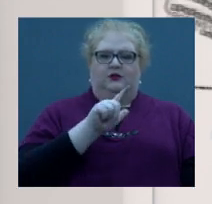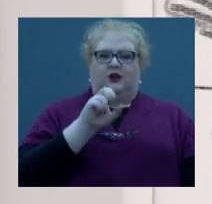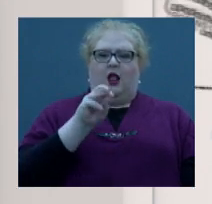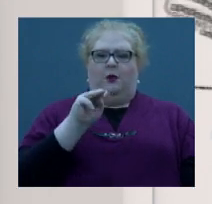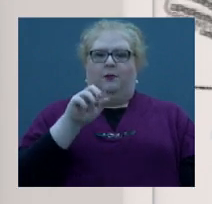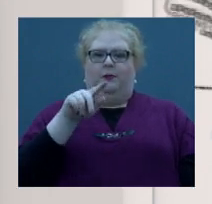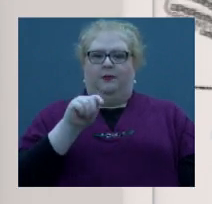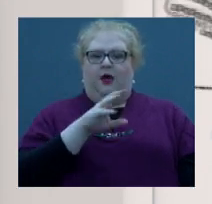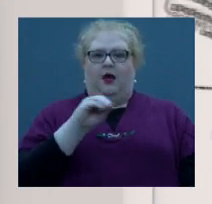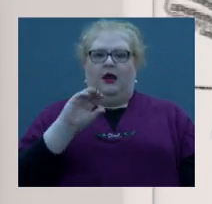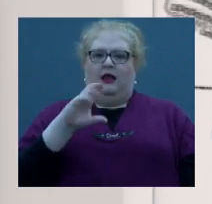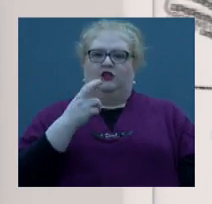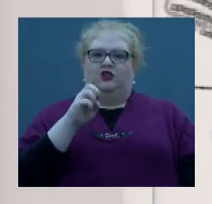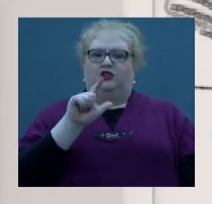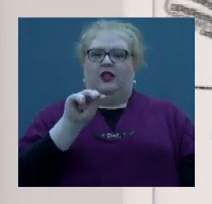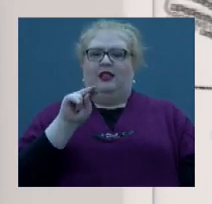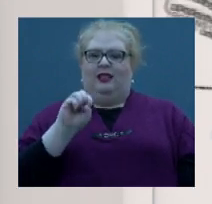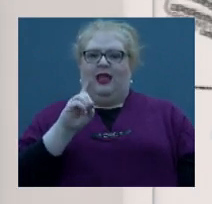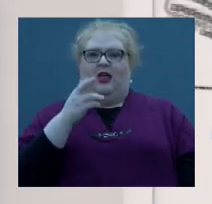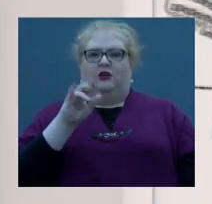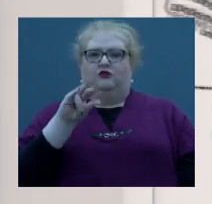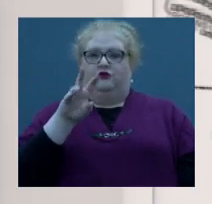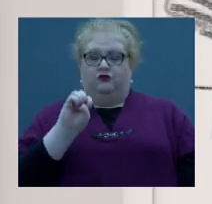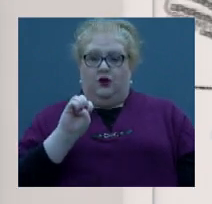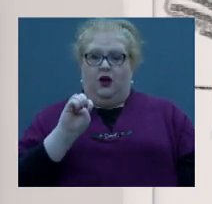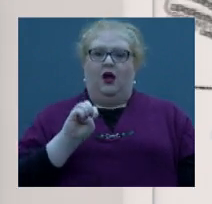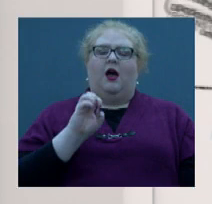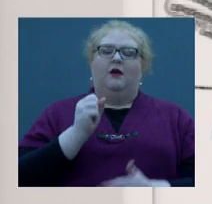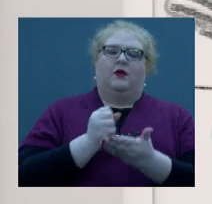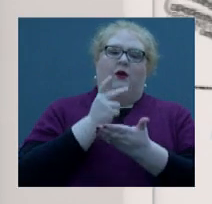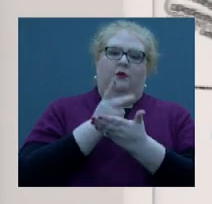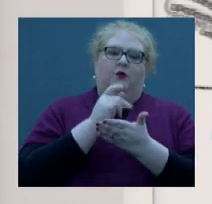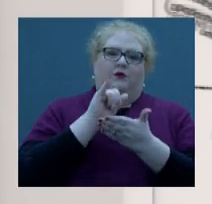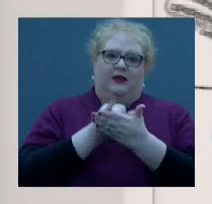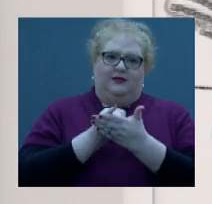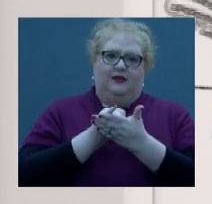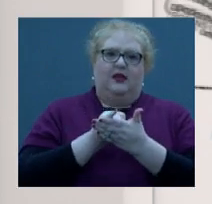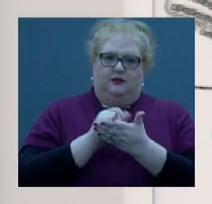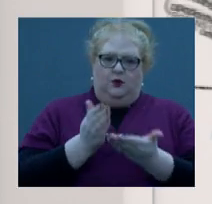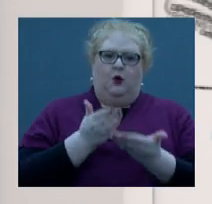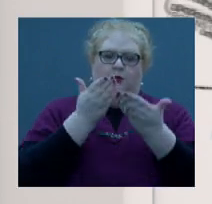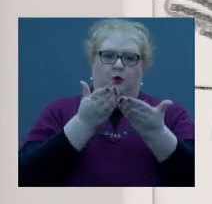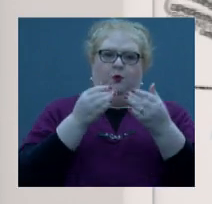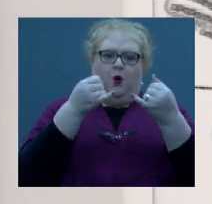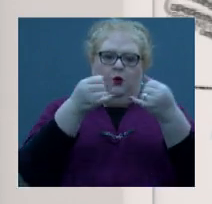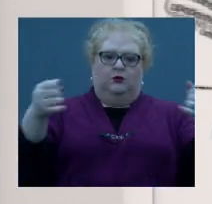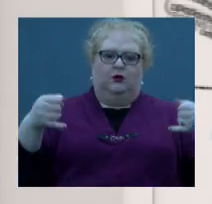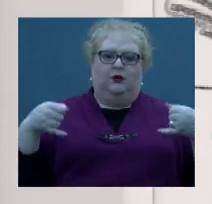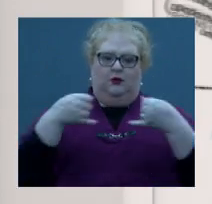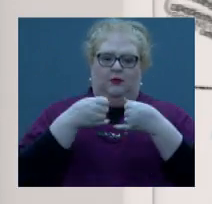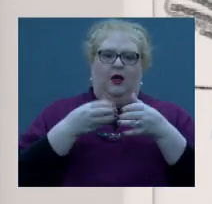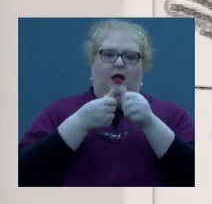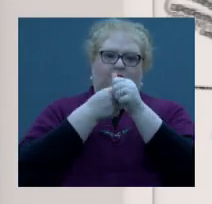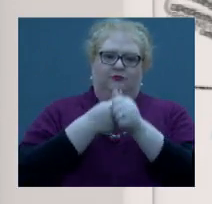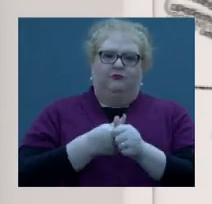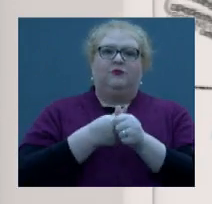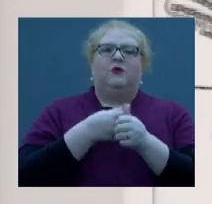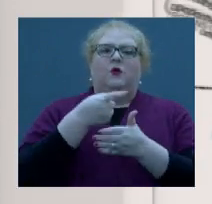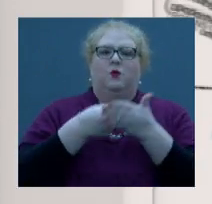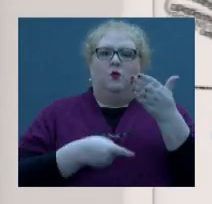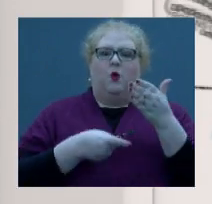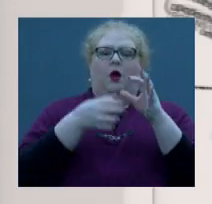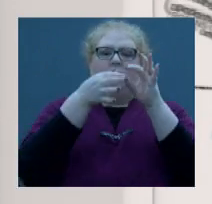Place and Shalane Drive. Staff recommends approval of the proposed preliminary plat and variances subject to compliance with the comments